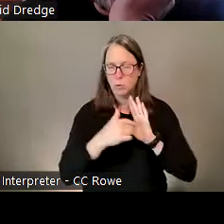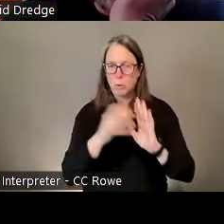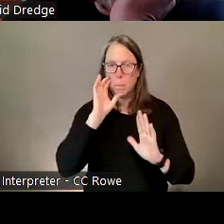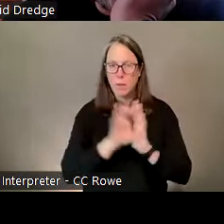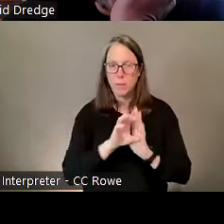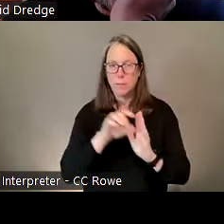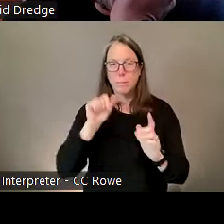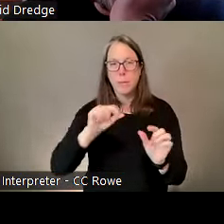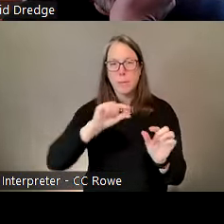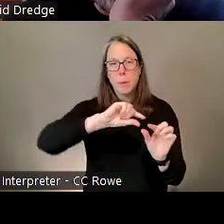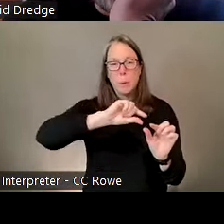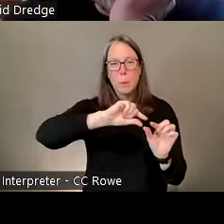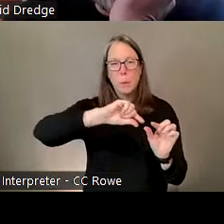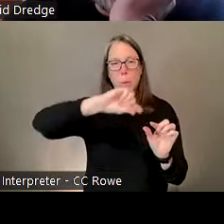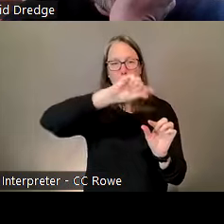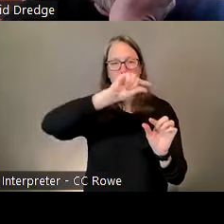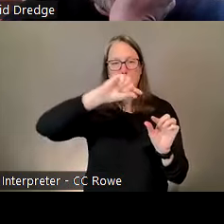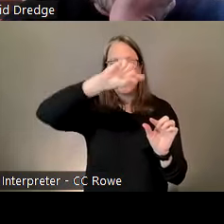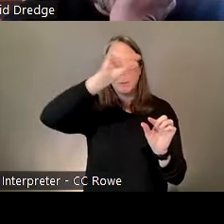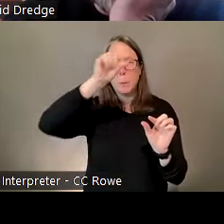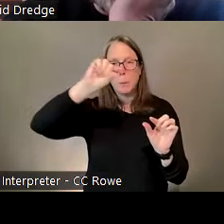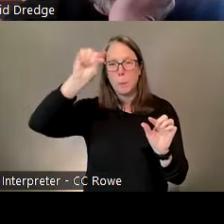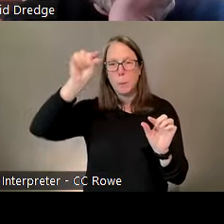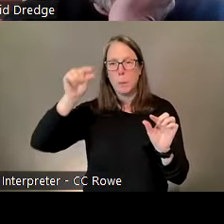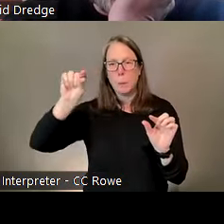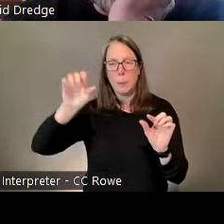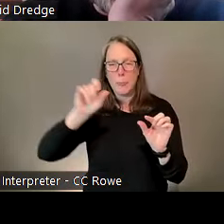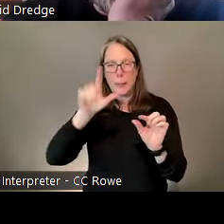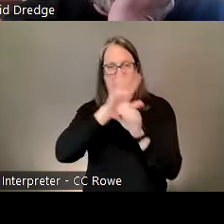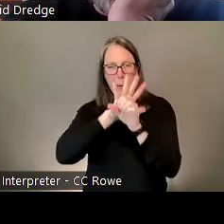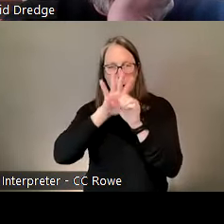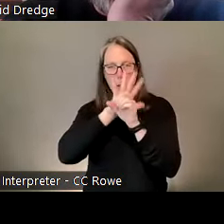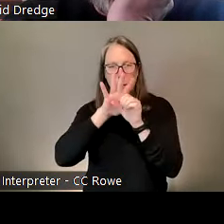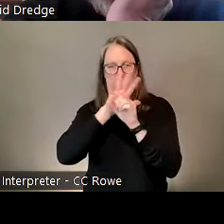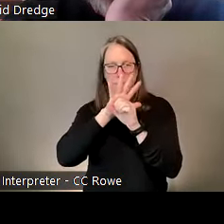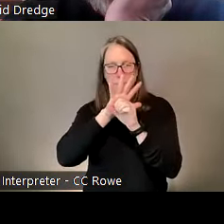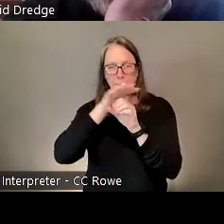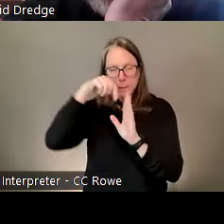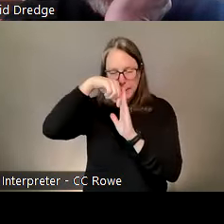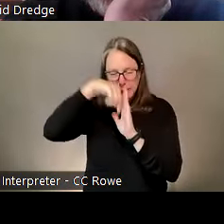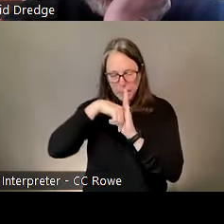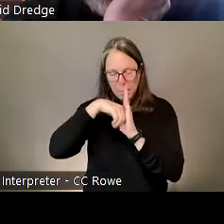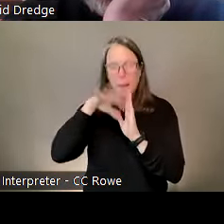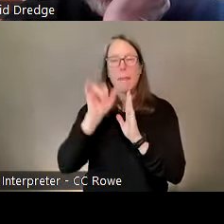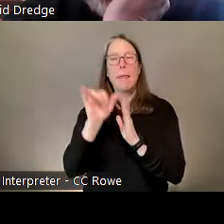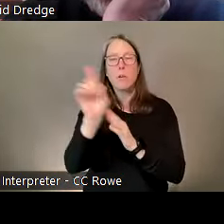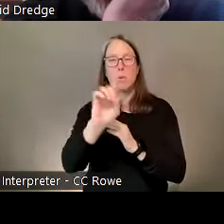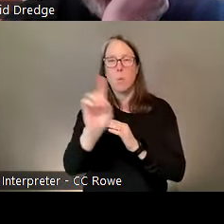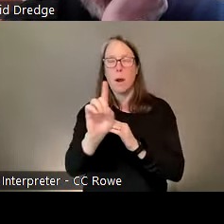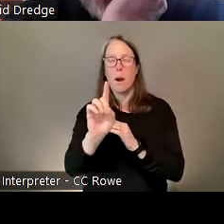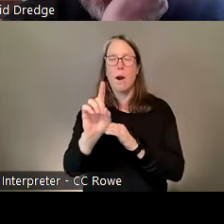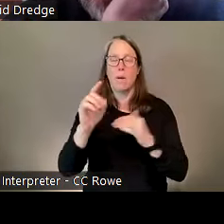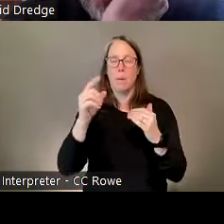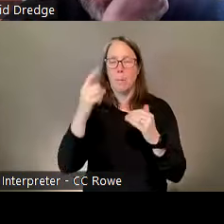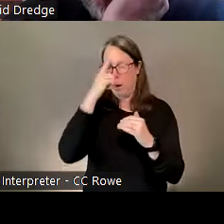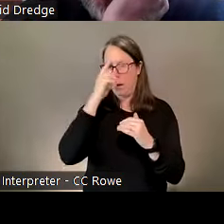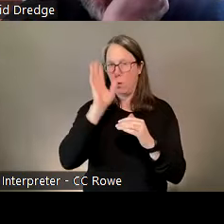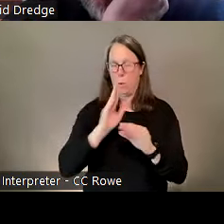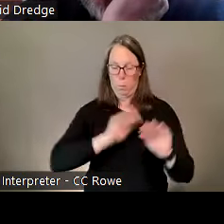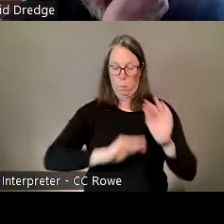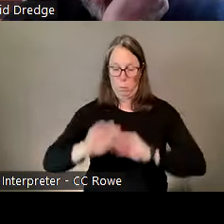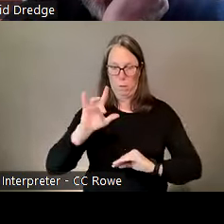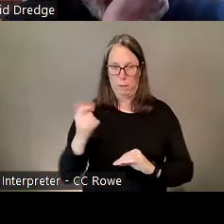where messages that move legs go down in the deeper parts of the brain. This is a normal brain, and